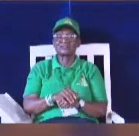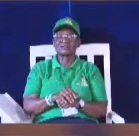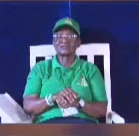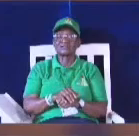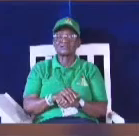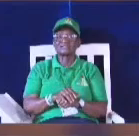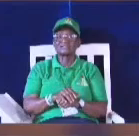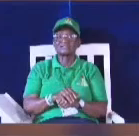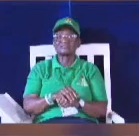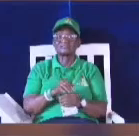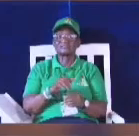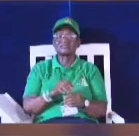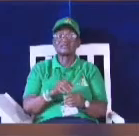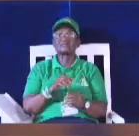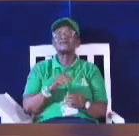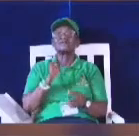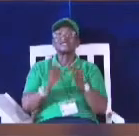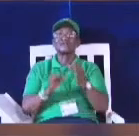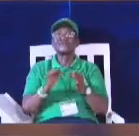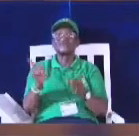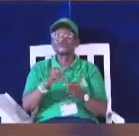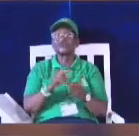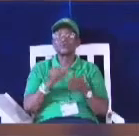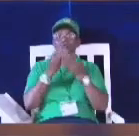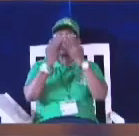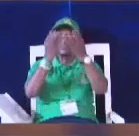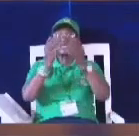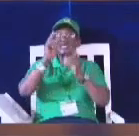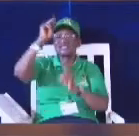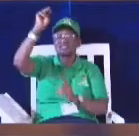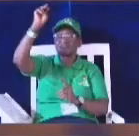that if we obey Him,